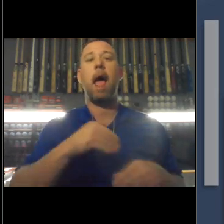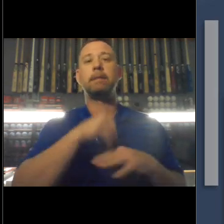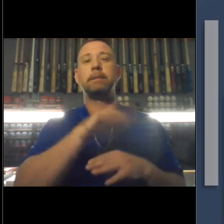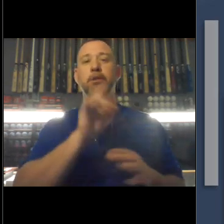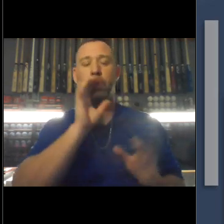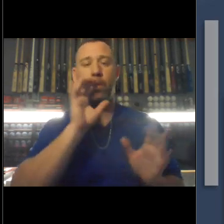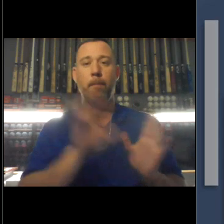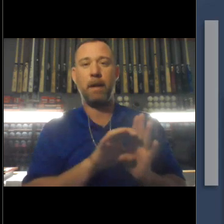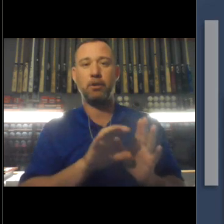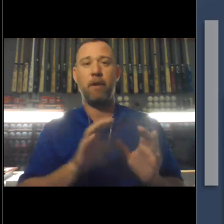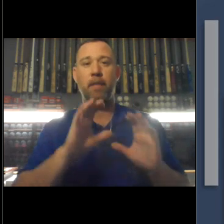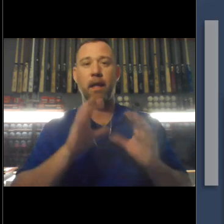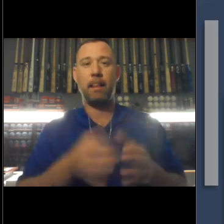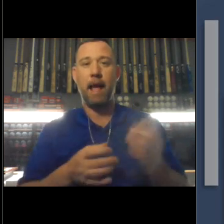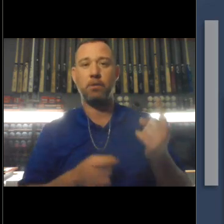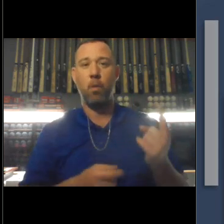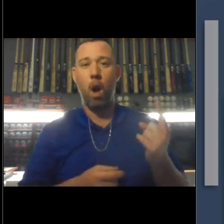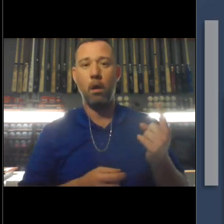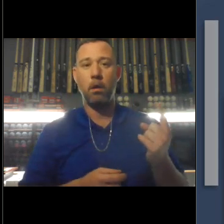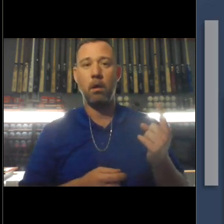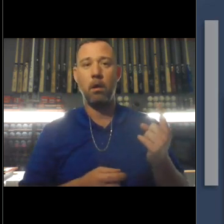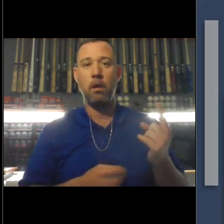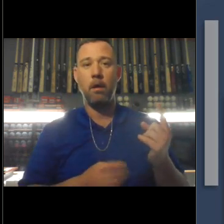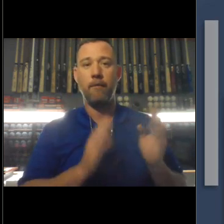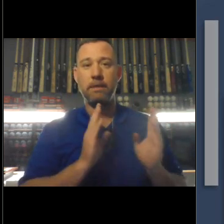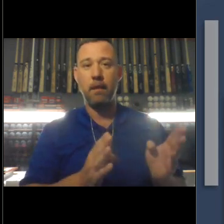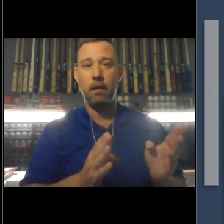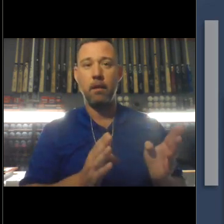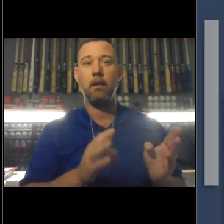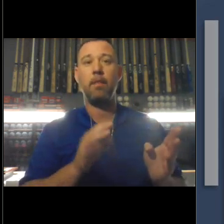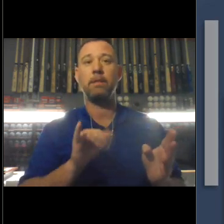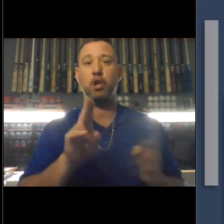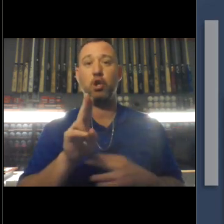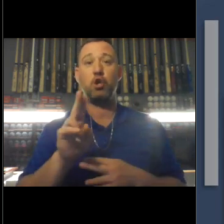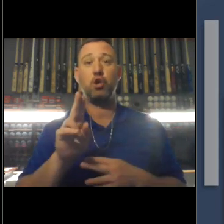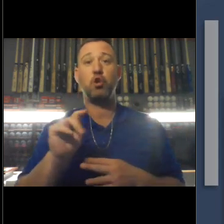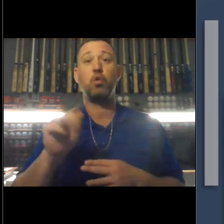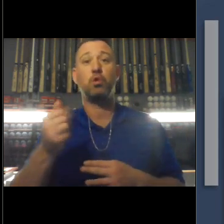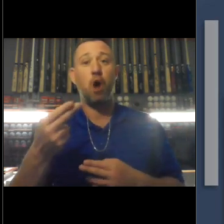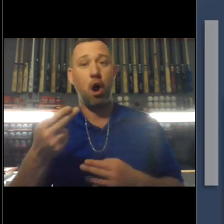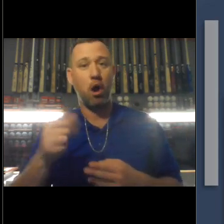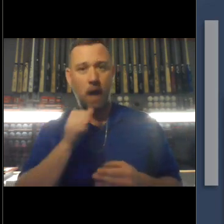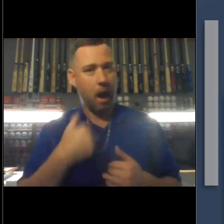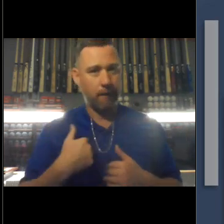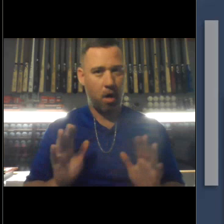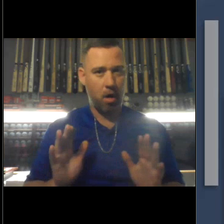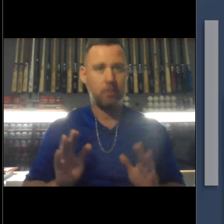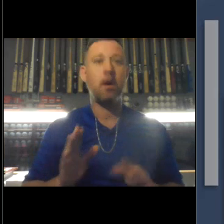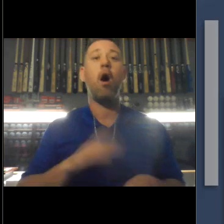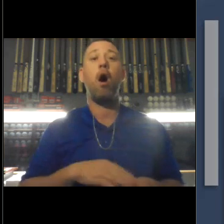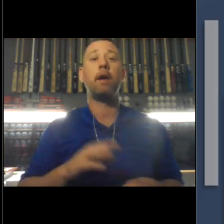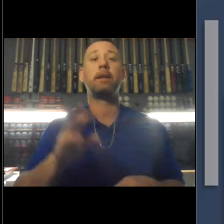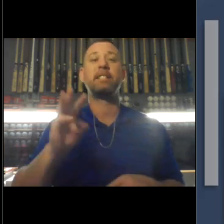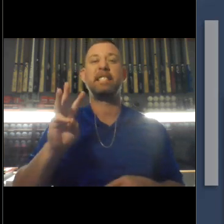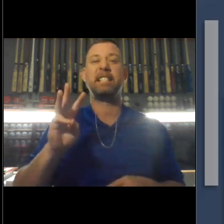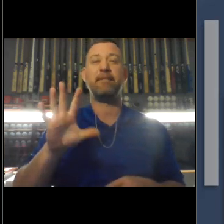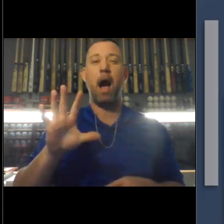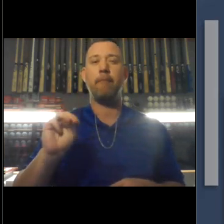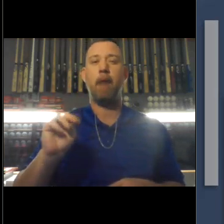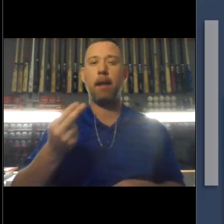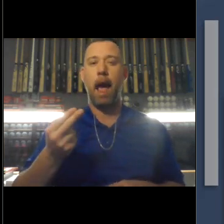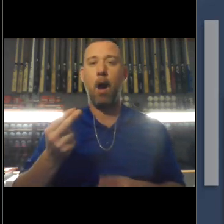of the class 1 facility. This was in Utah, not our fault, right on a 65-mile-an-hour road that's